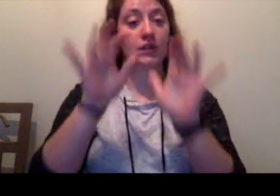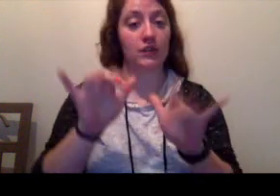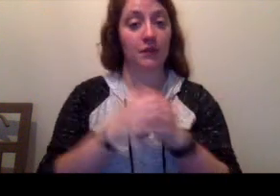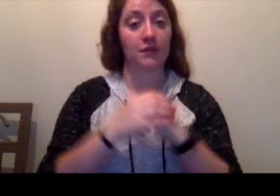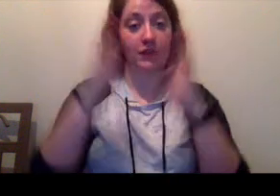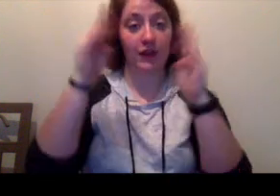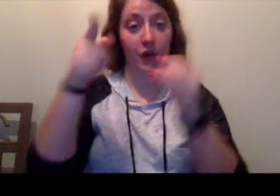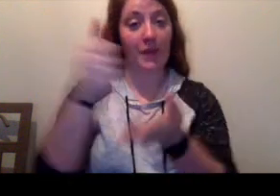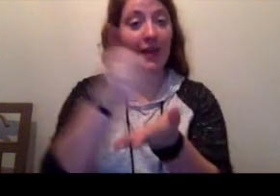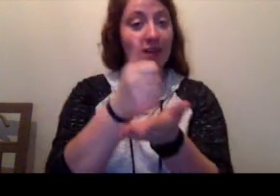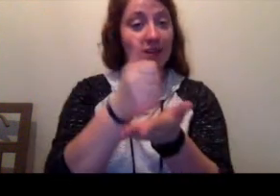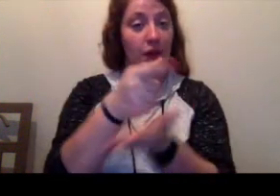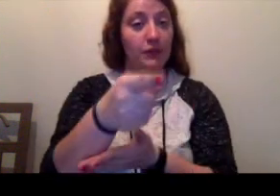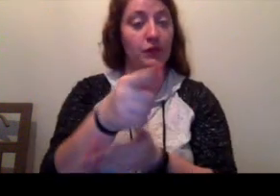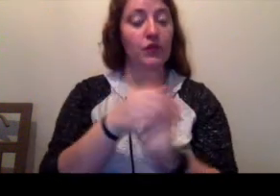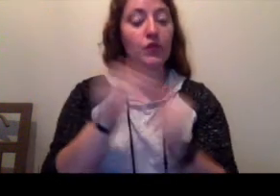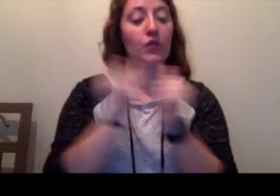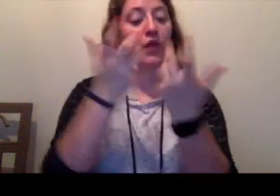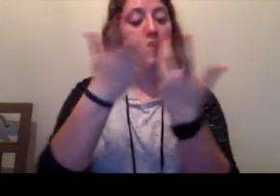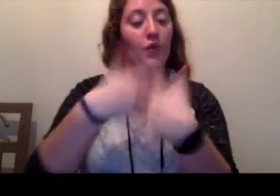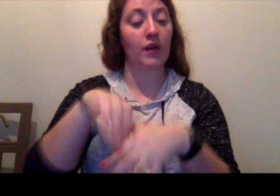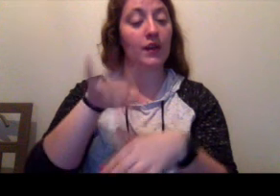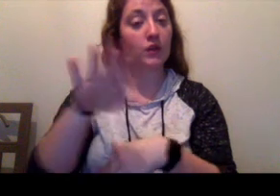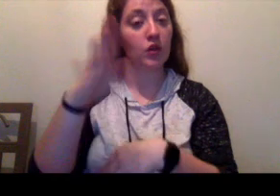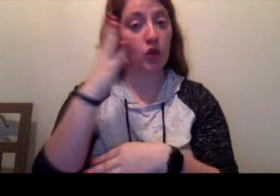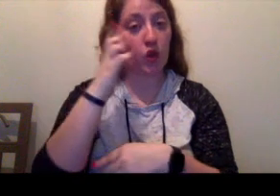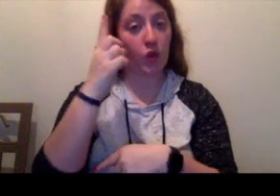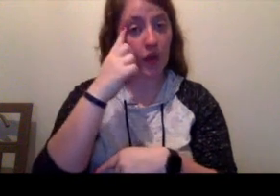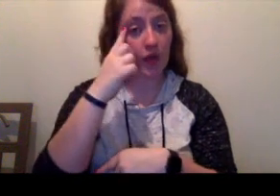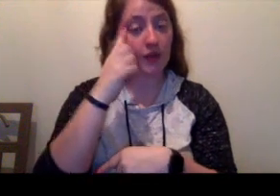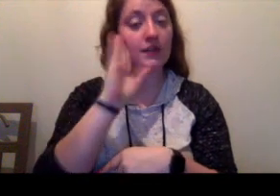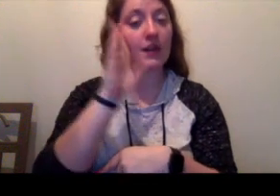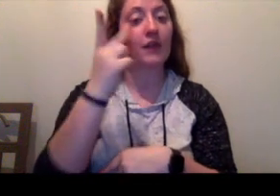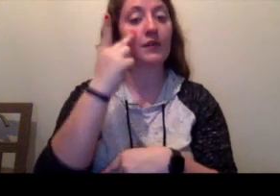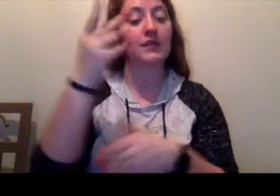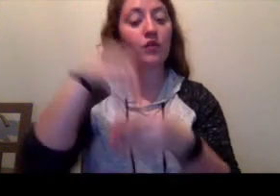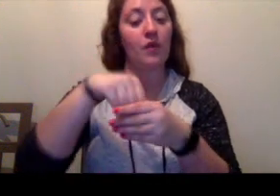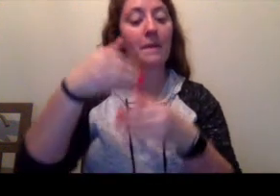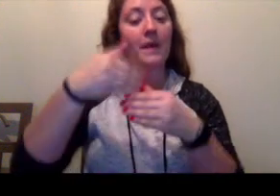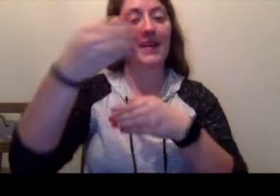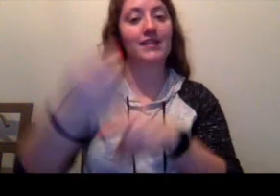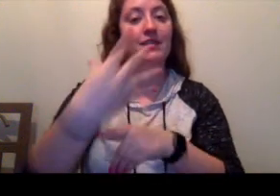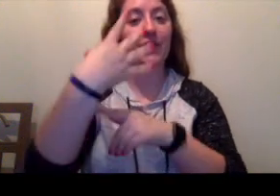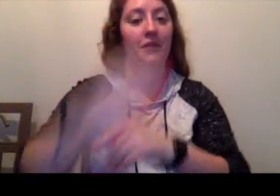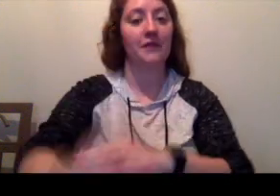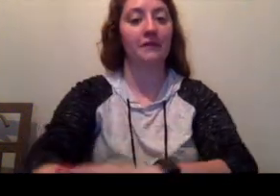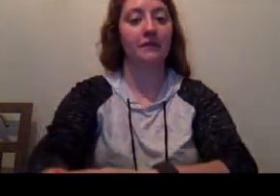mini lesson helped you with organizing your thoughts, and I will see you in my next video.